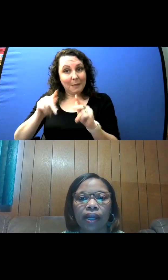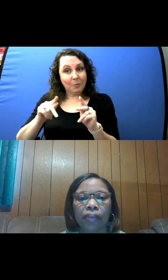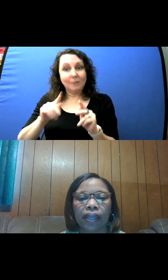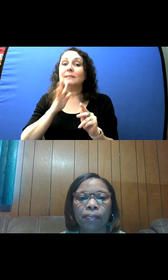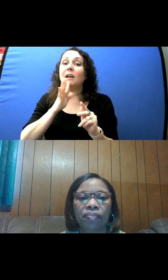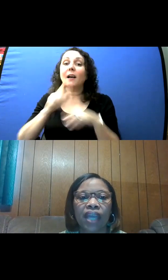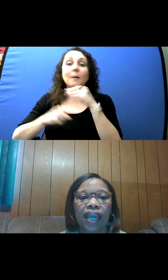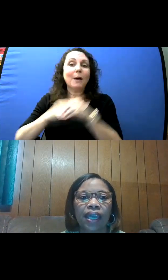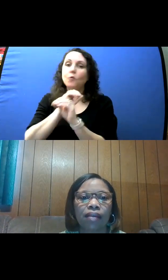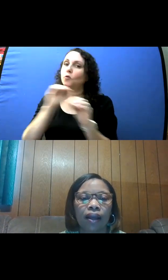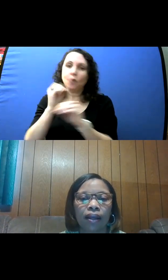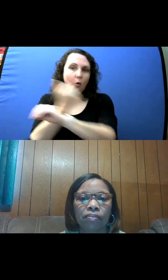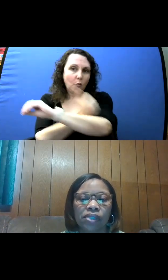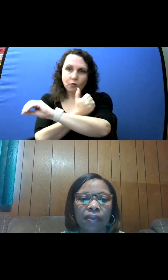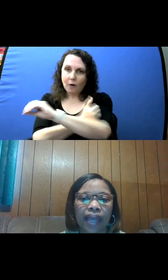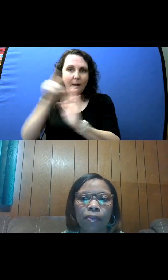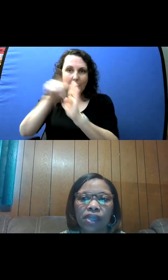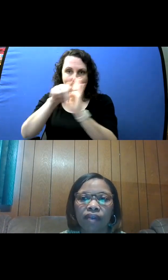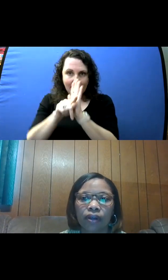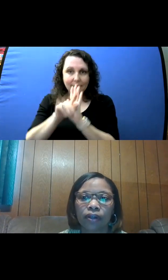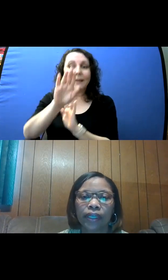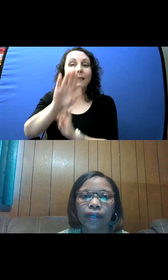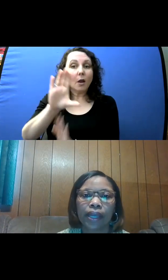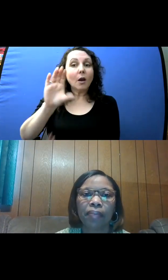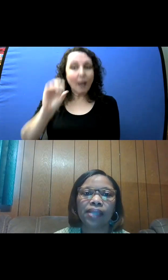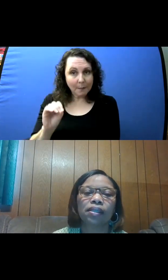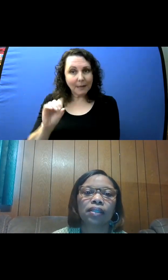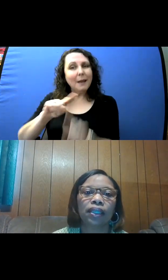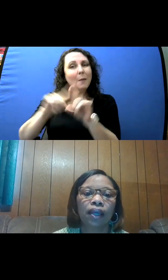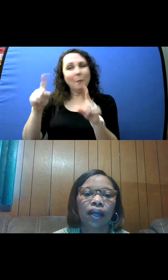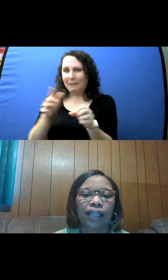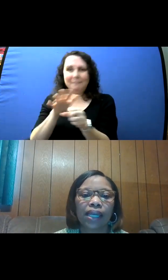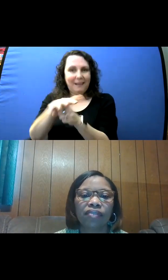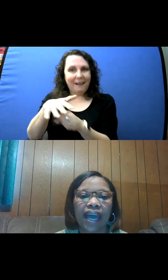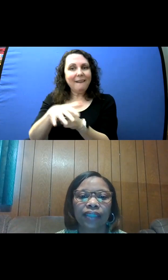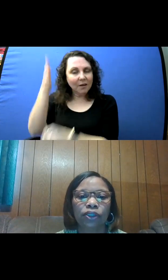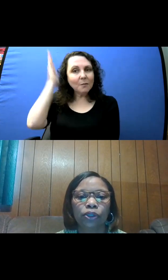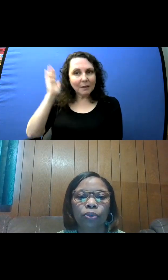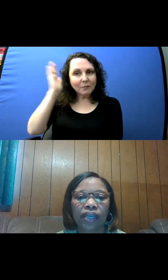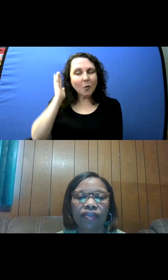their company. And some of that was covered earlier. And basically, a lot of it